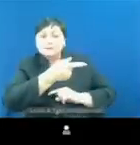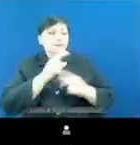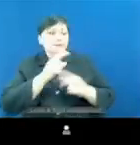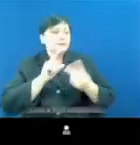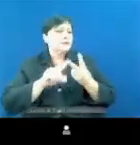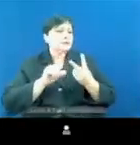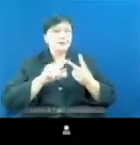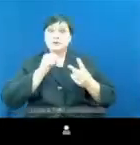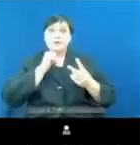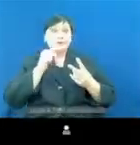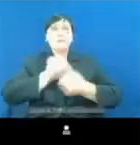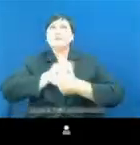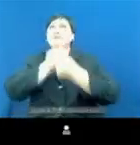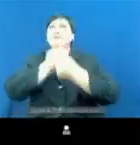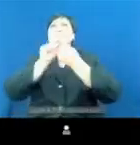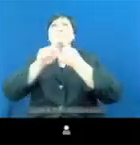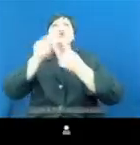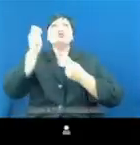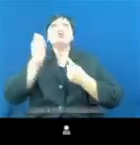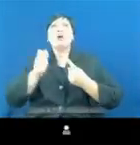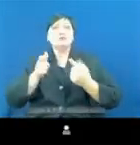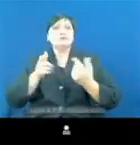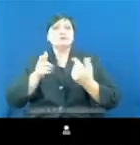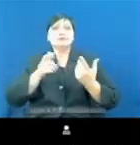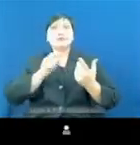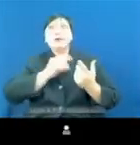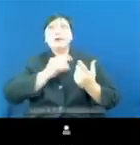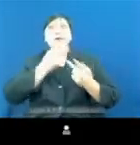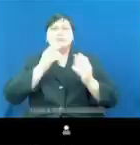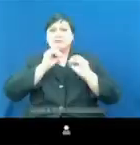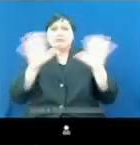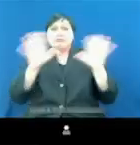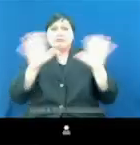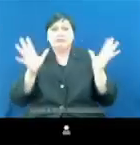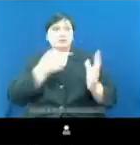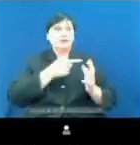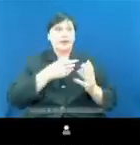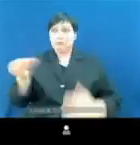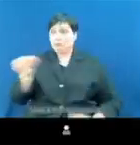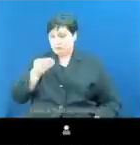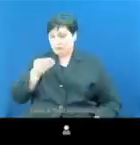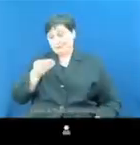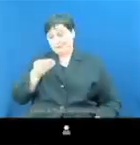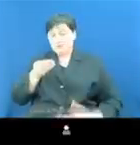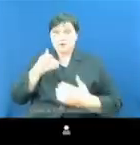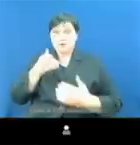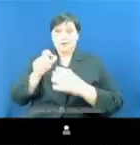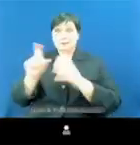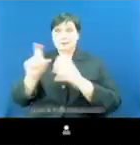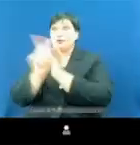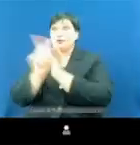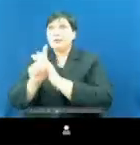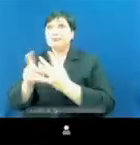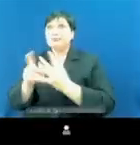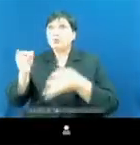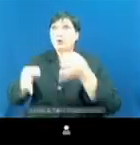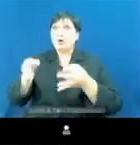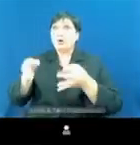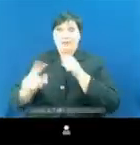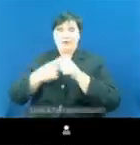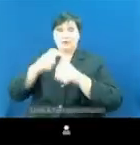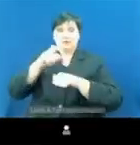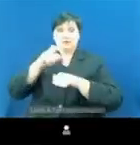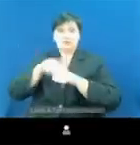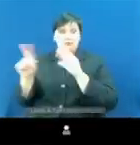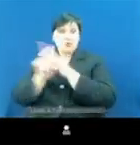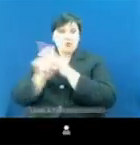processed. And so they show up and they might plead guilty. It's maybe the very first time they've shown up. They've